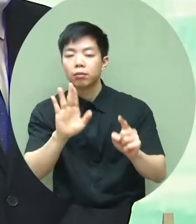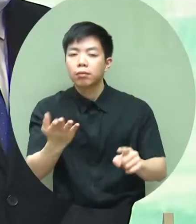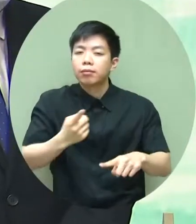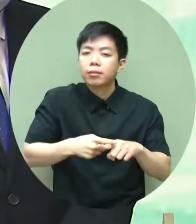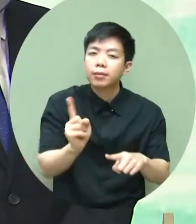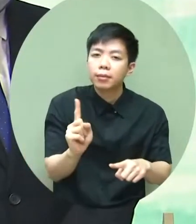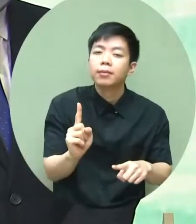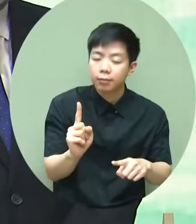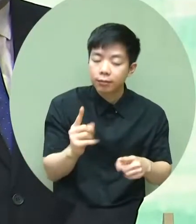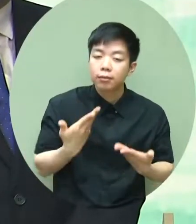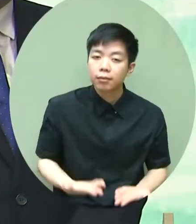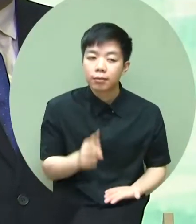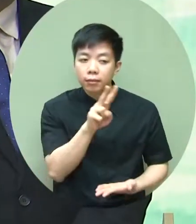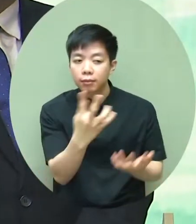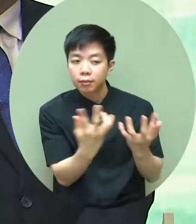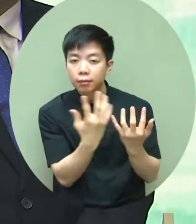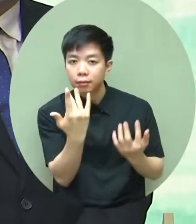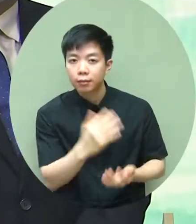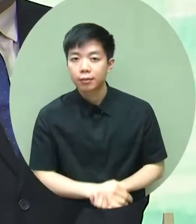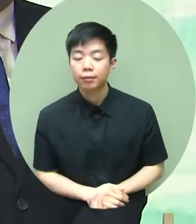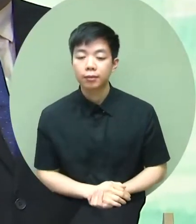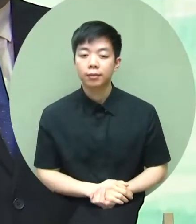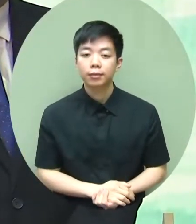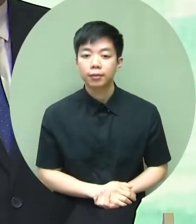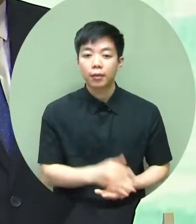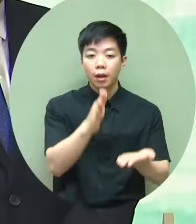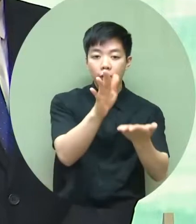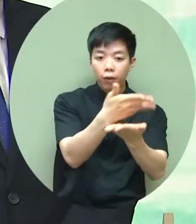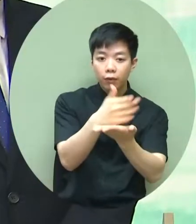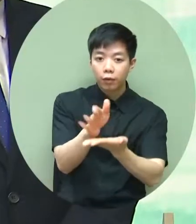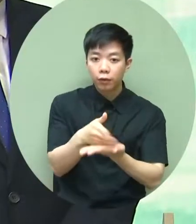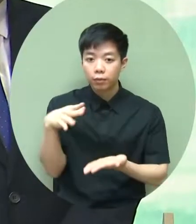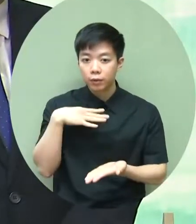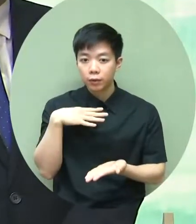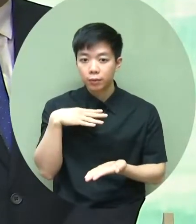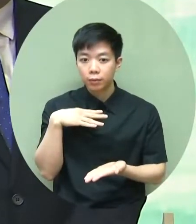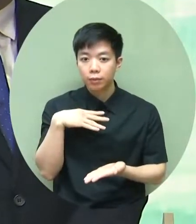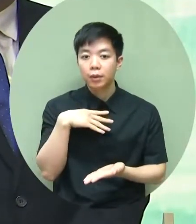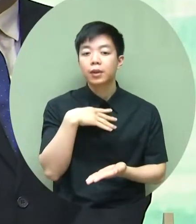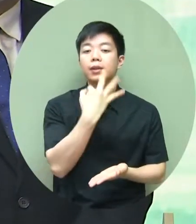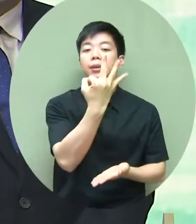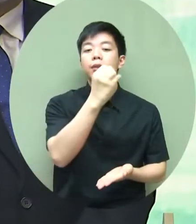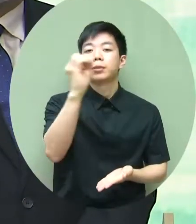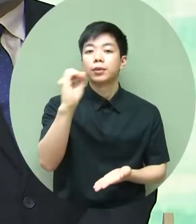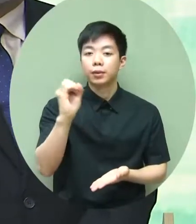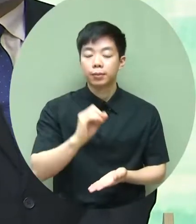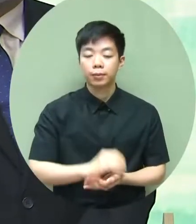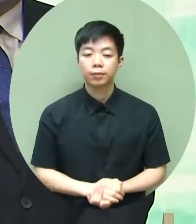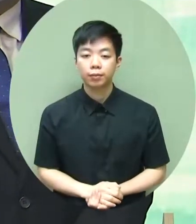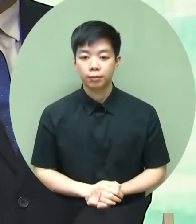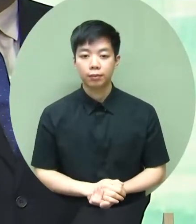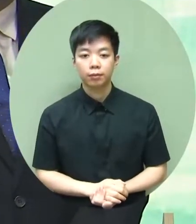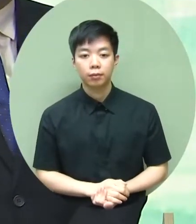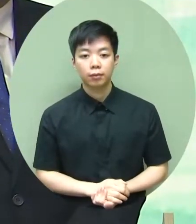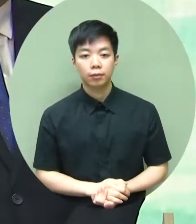line. But today, when we look at the actual situation, well, the diversion rate is as high